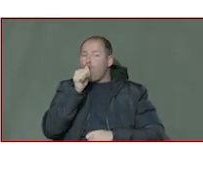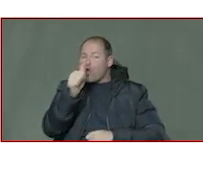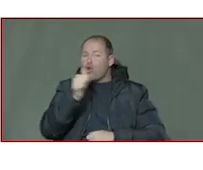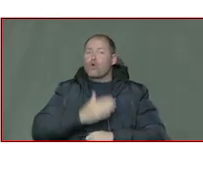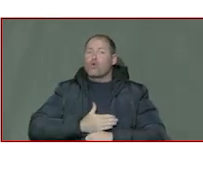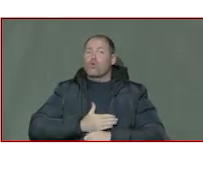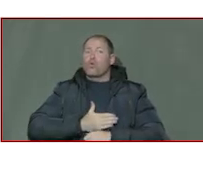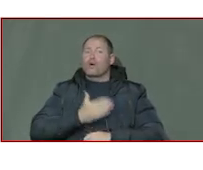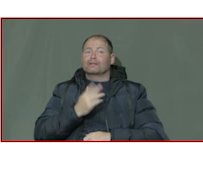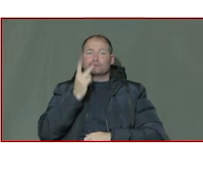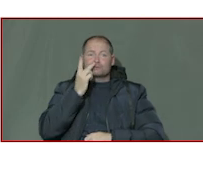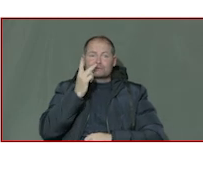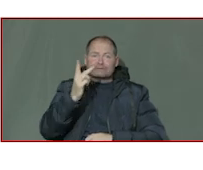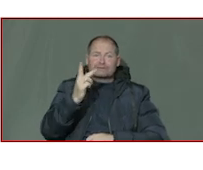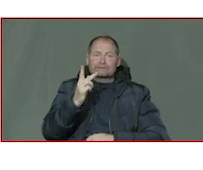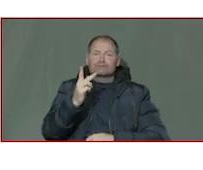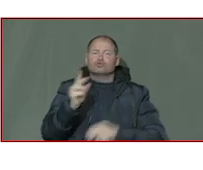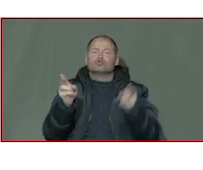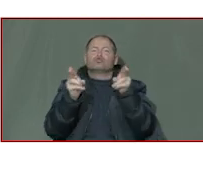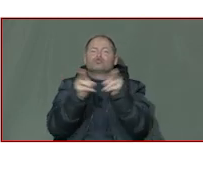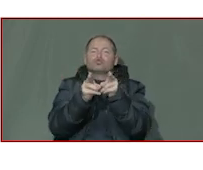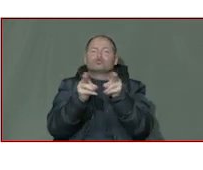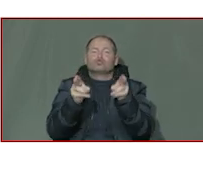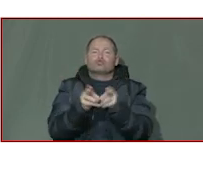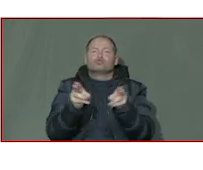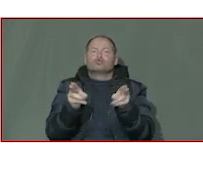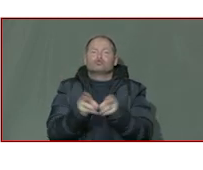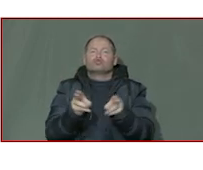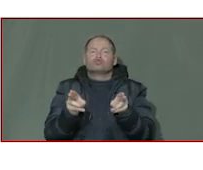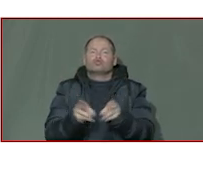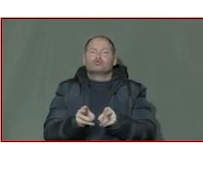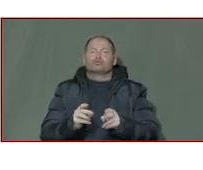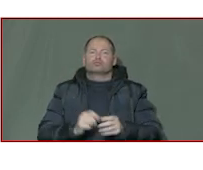see deoxyribose, ribose.